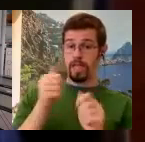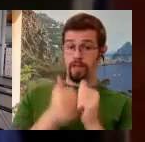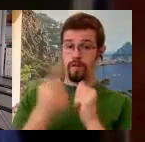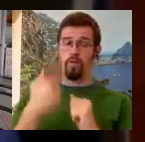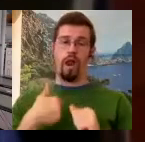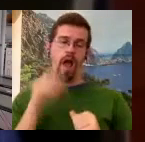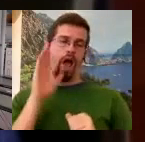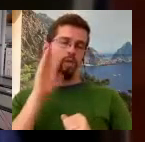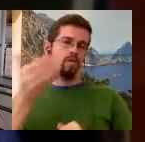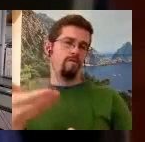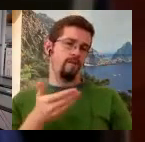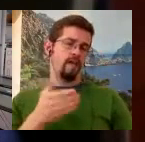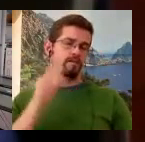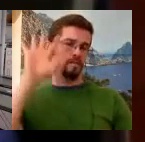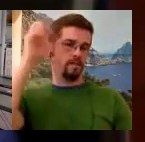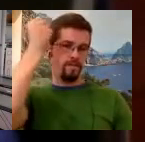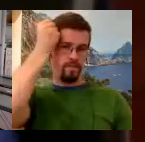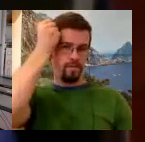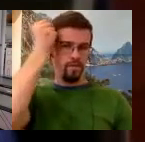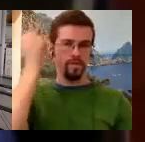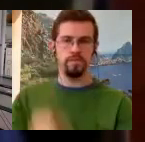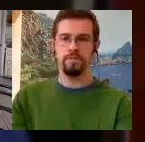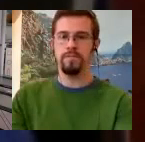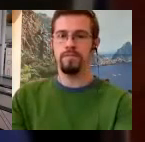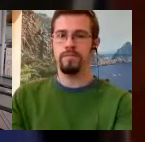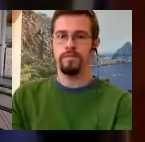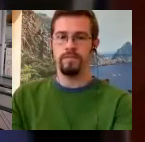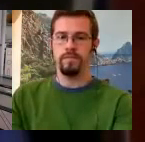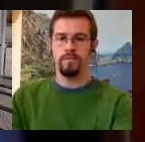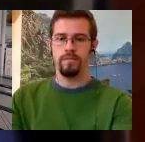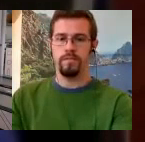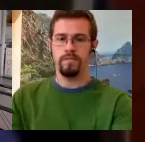Stefan to come, okay? Mm-hmm. Okay.